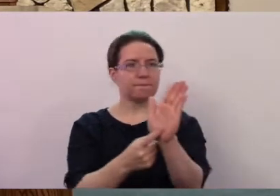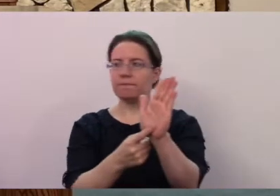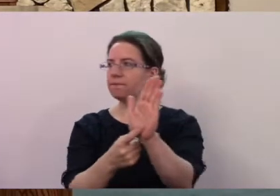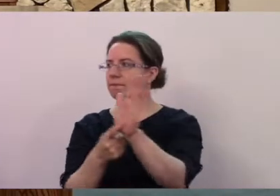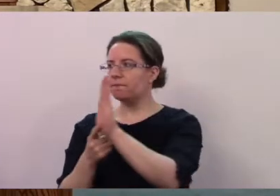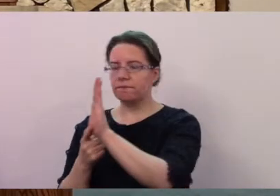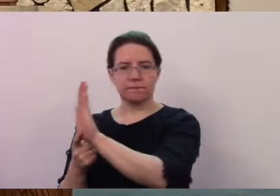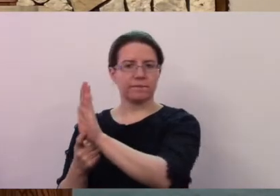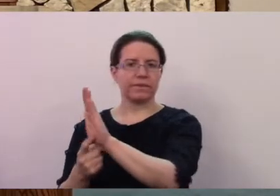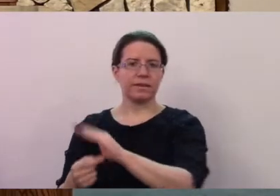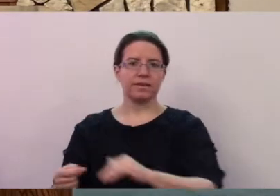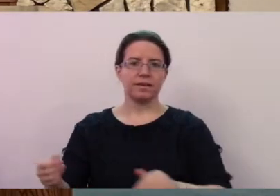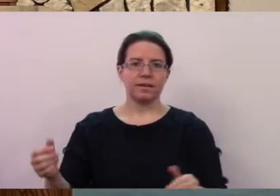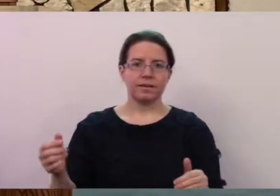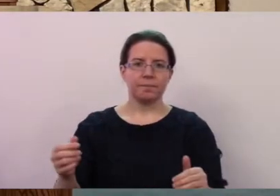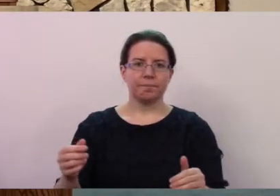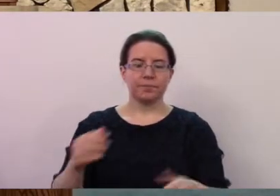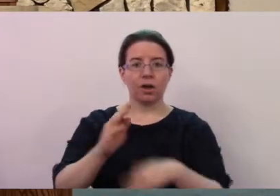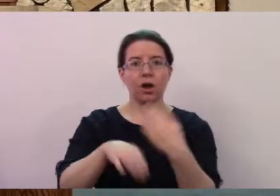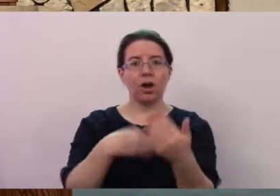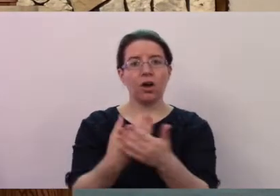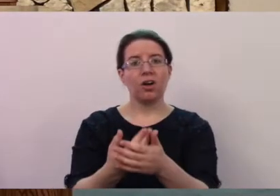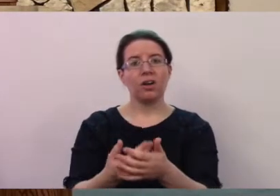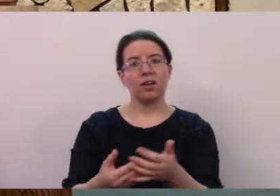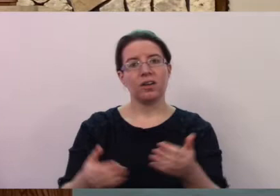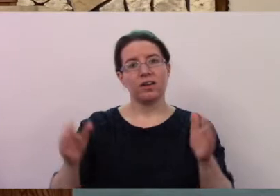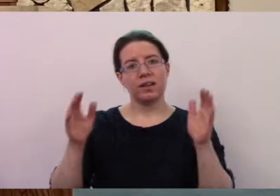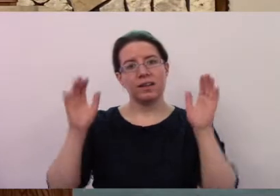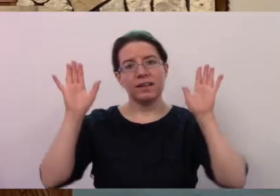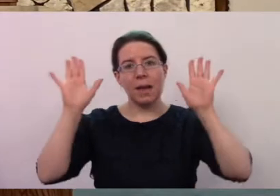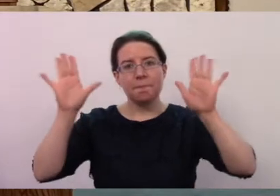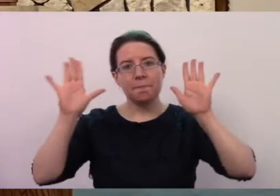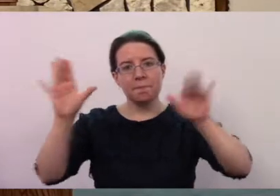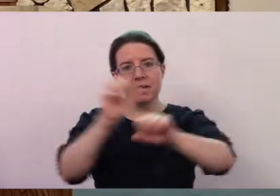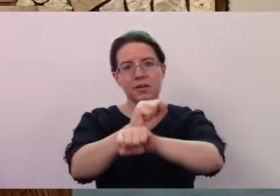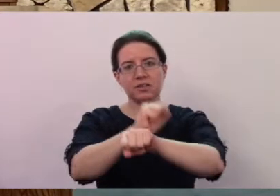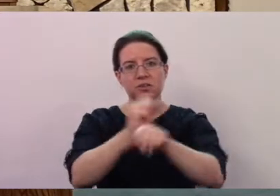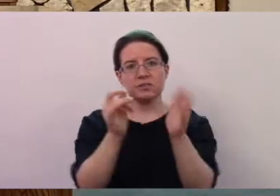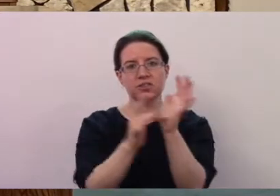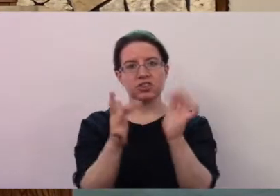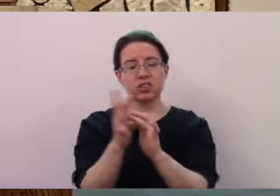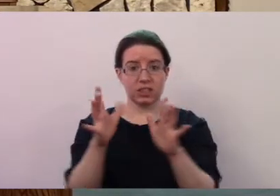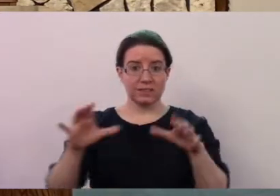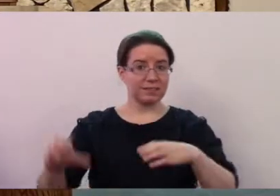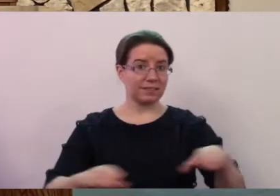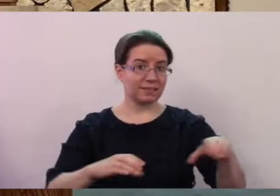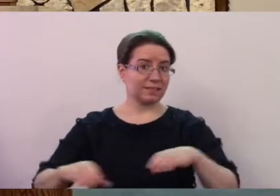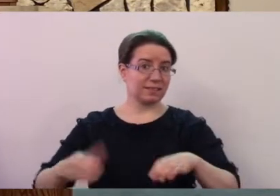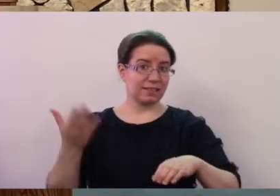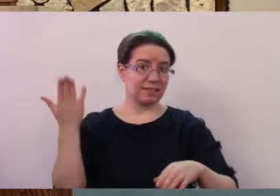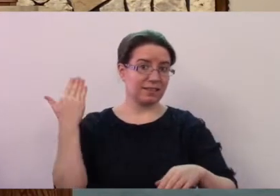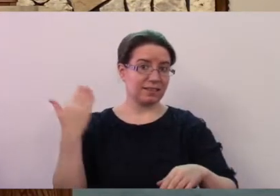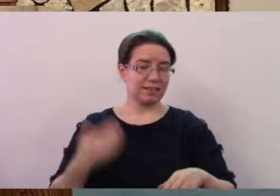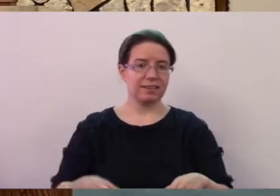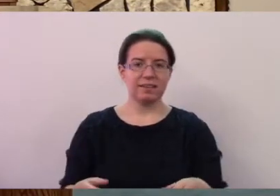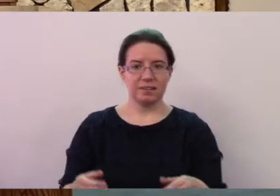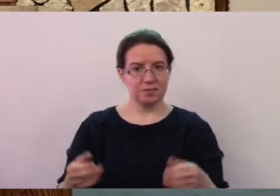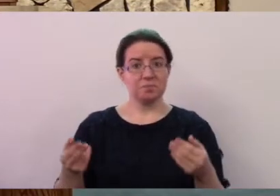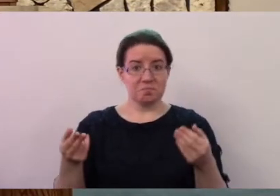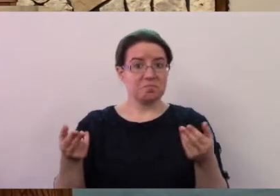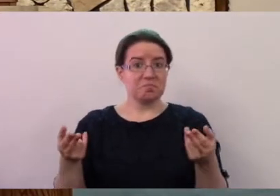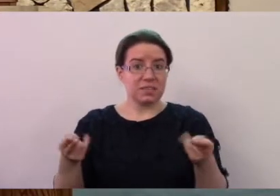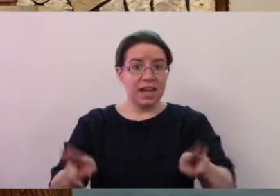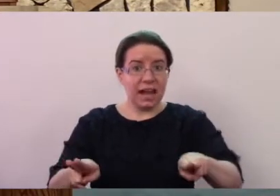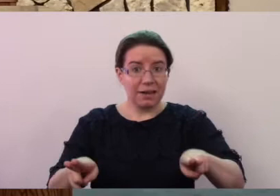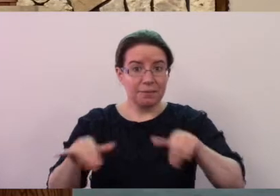Every miracle that Jesus wrought is still being wrought in this world today. Hallelujah. Amen. But the